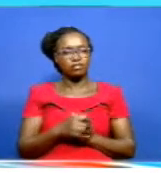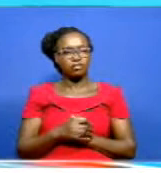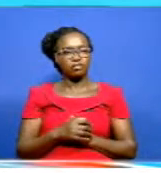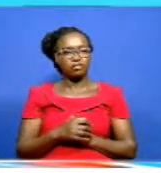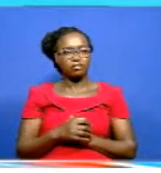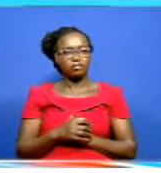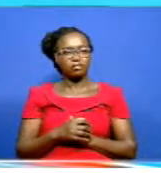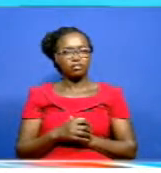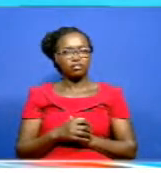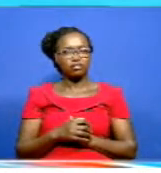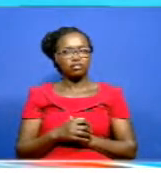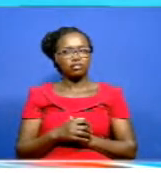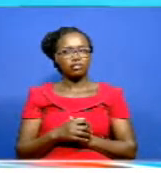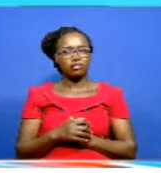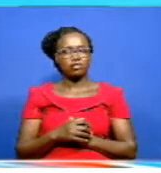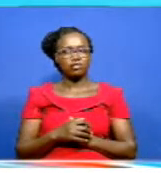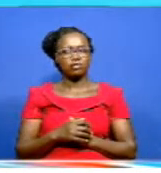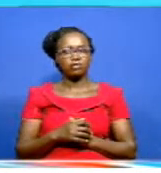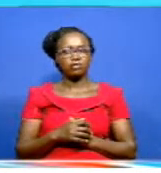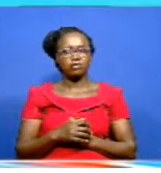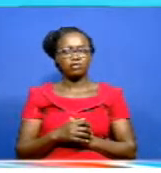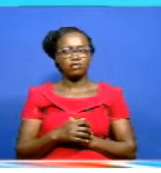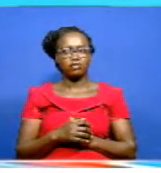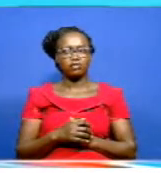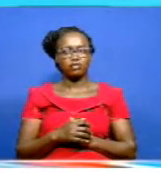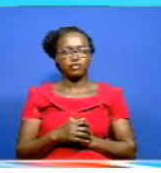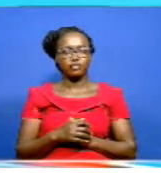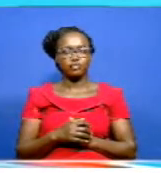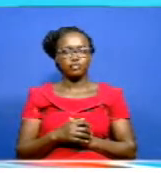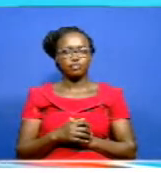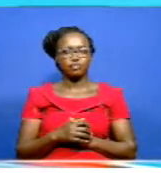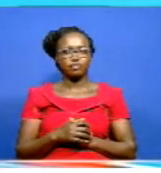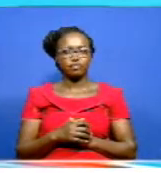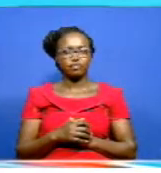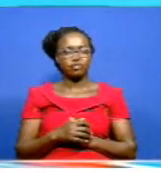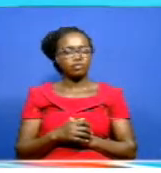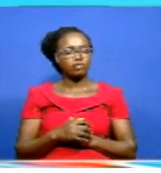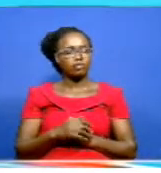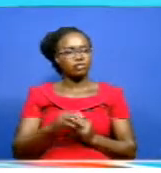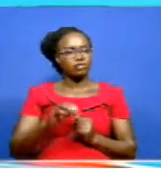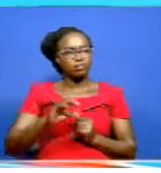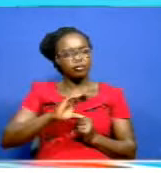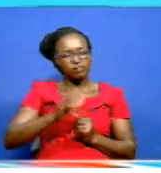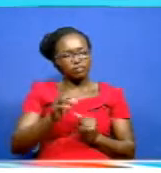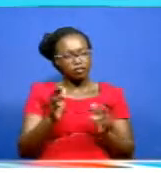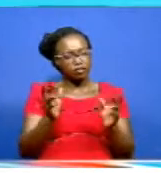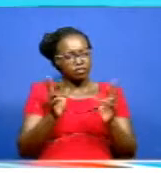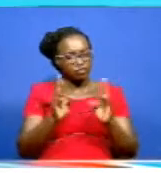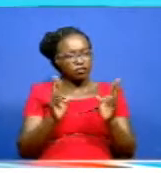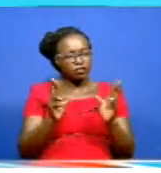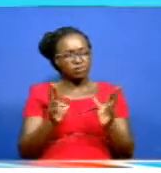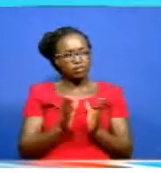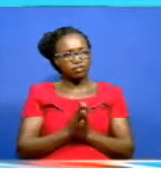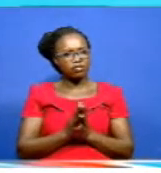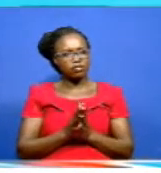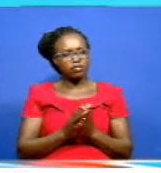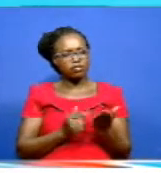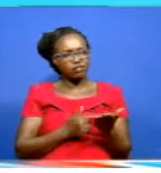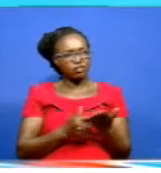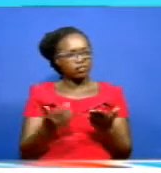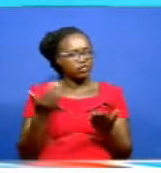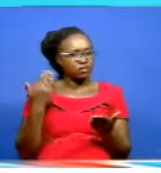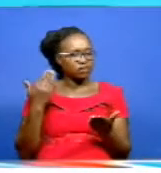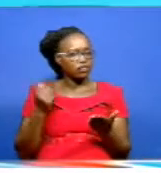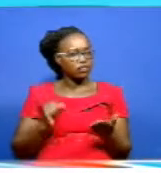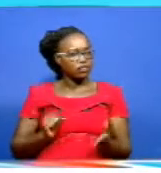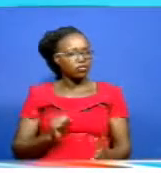County preparedness. Thank you for that question. County preparedness. I remember, I think it's a week ago, the